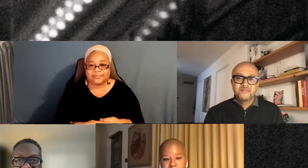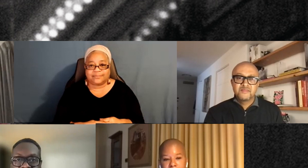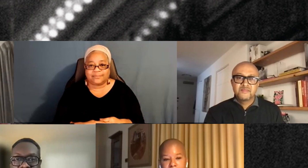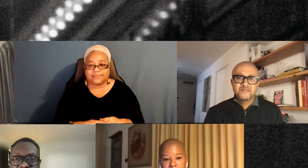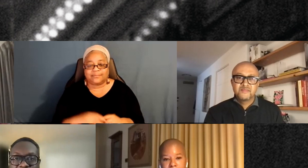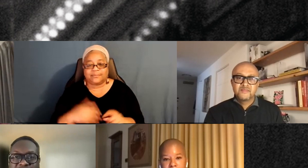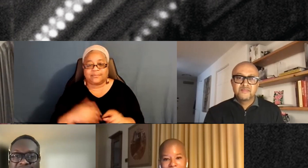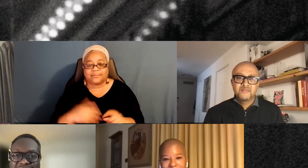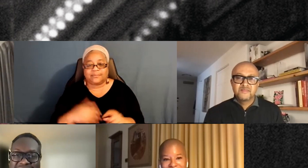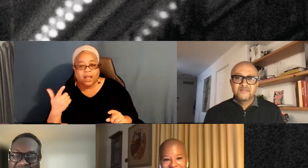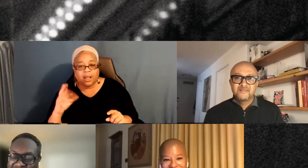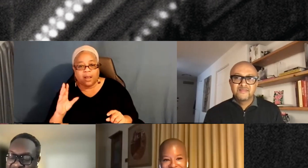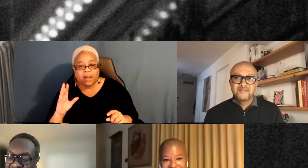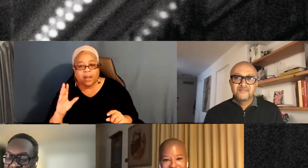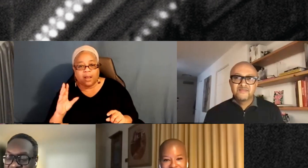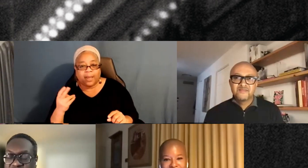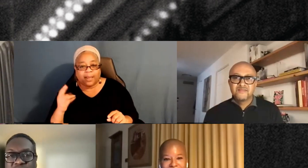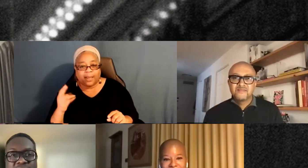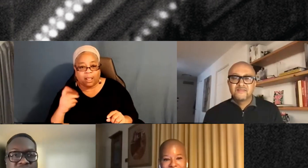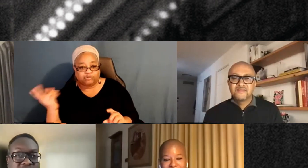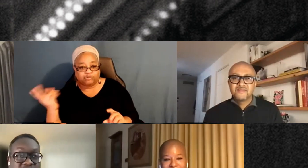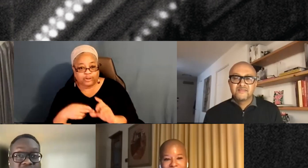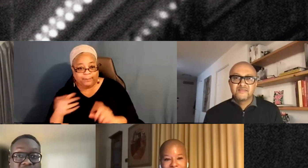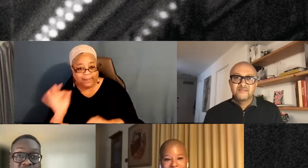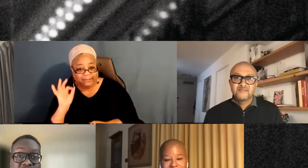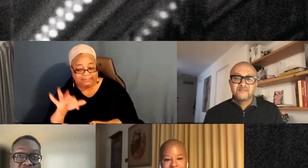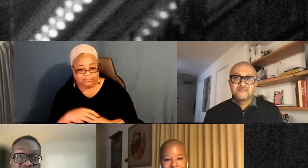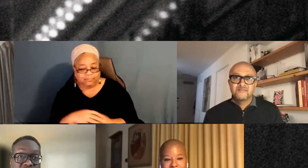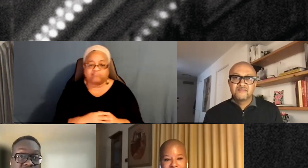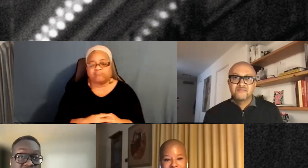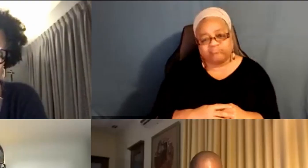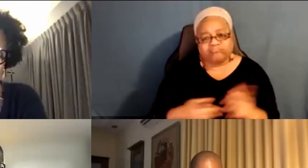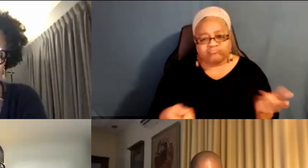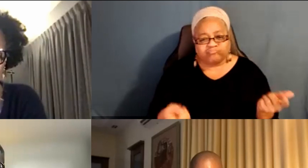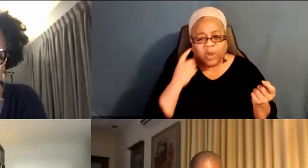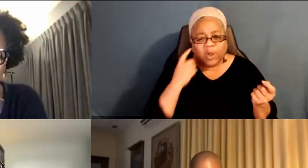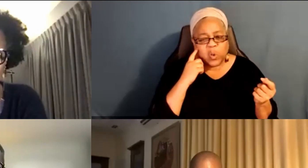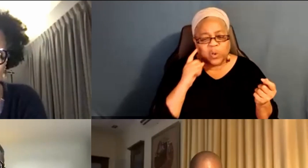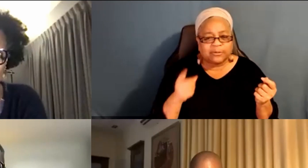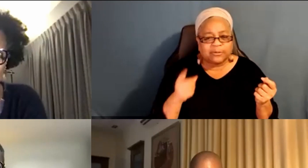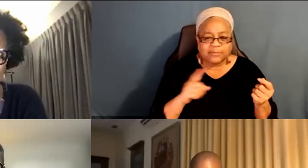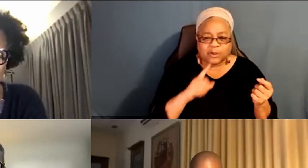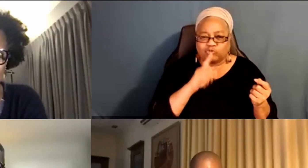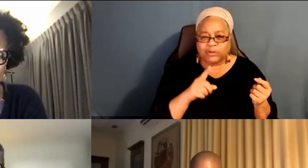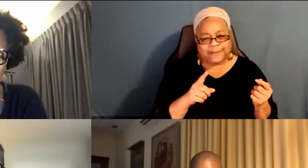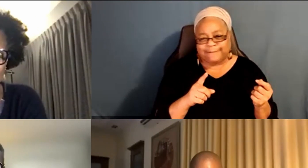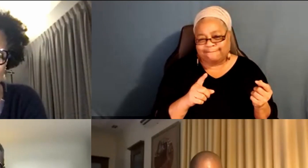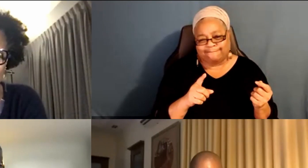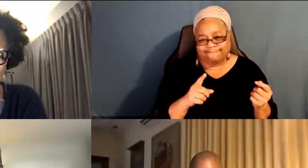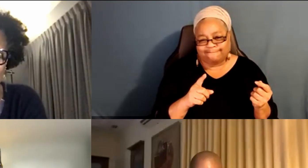jump in here a little bit. In a lot of ways, I thought it's really too soon